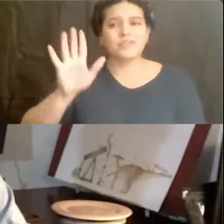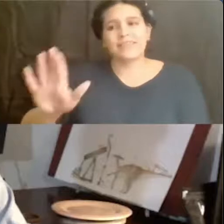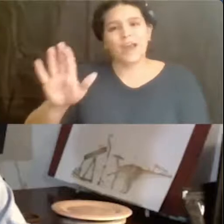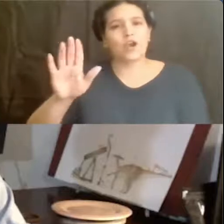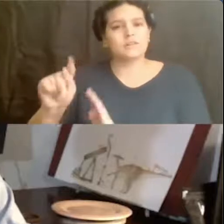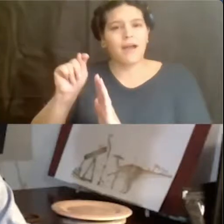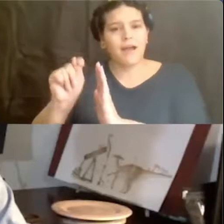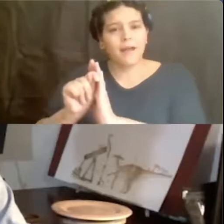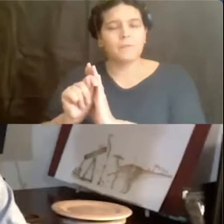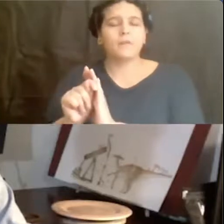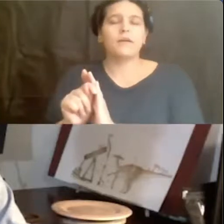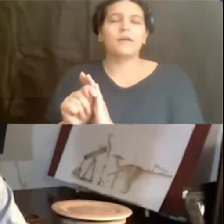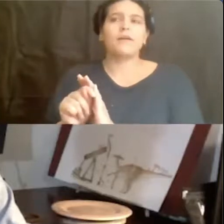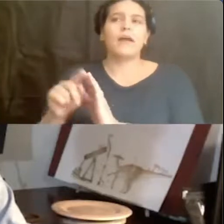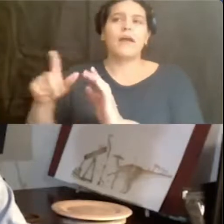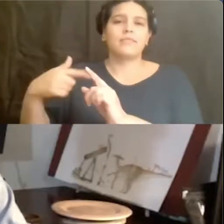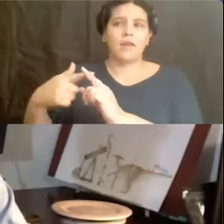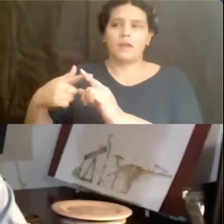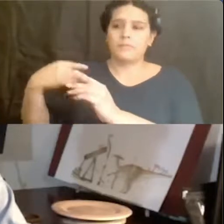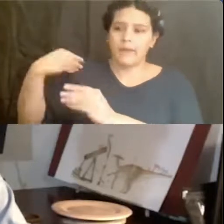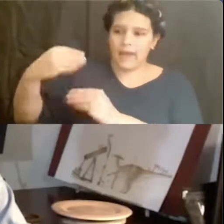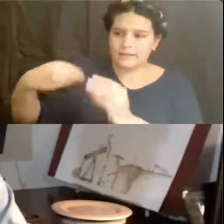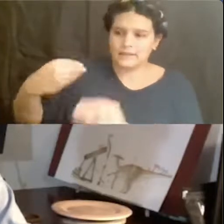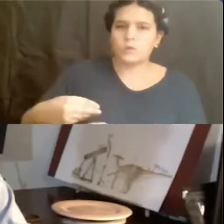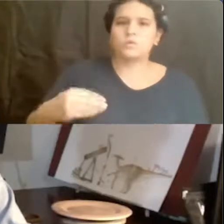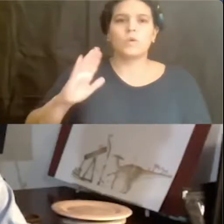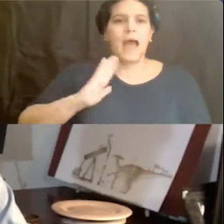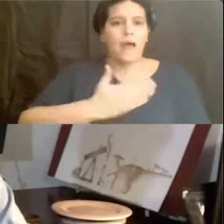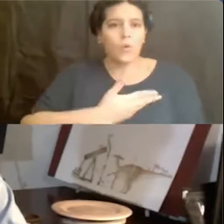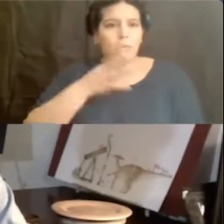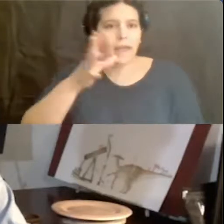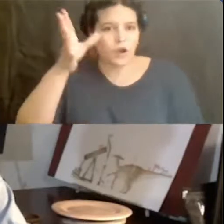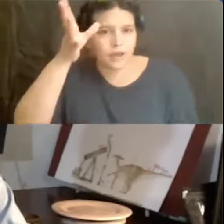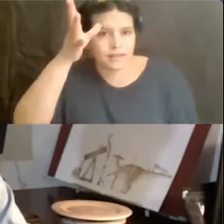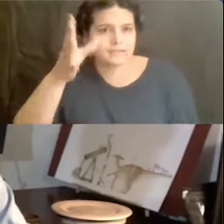own parents, and then finally with our generation.